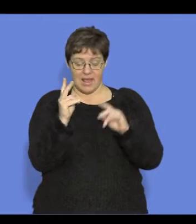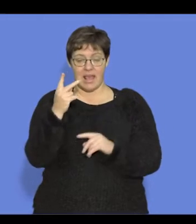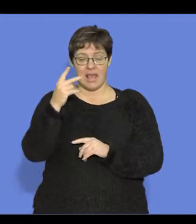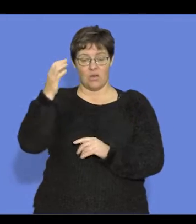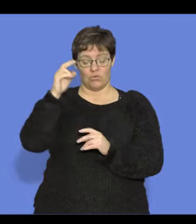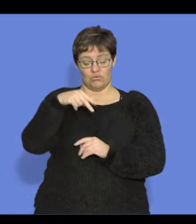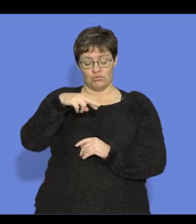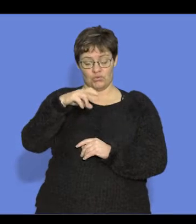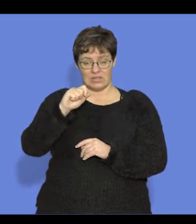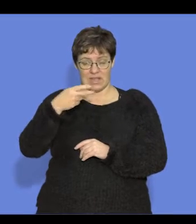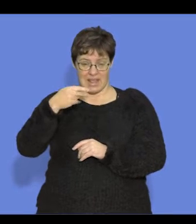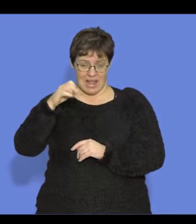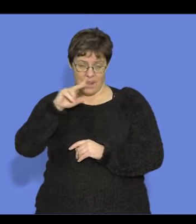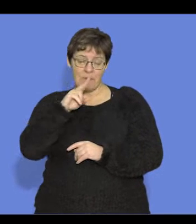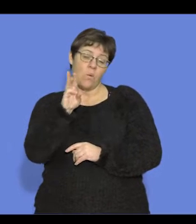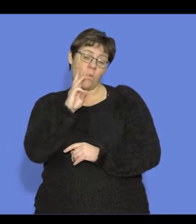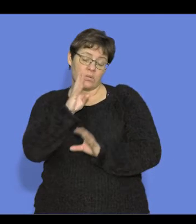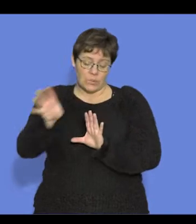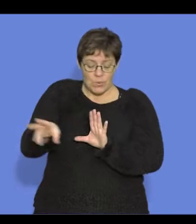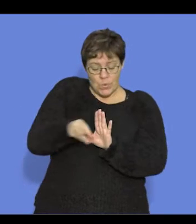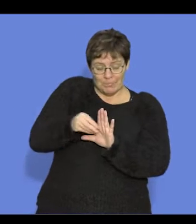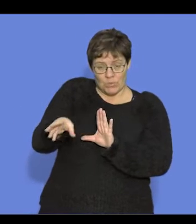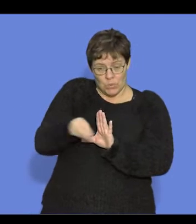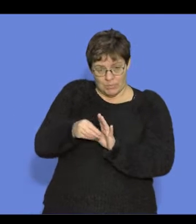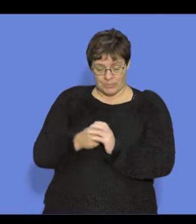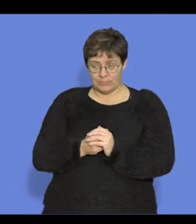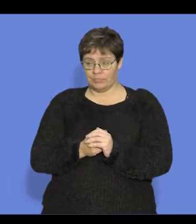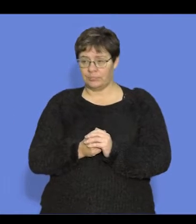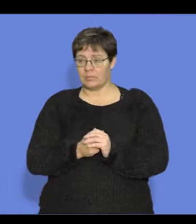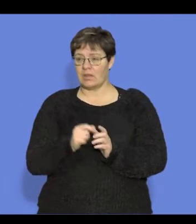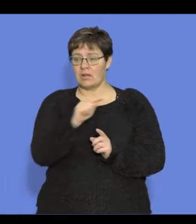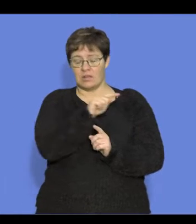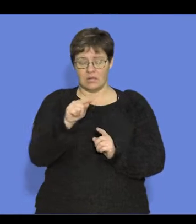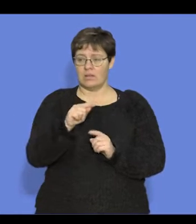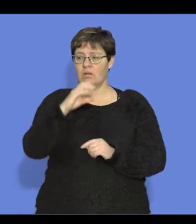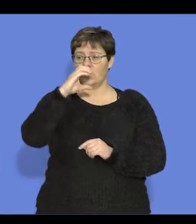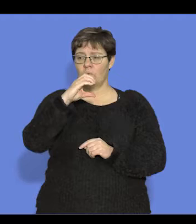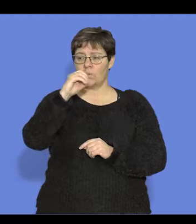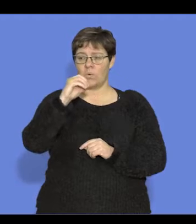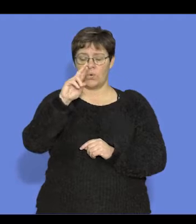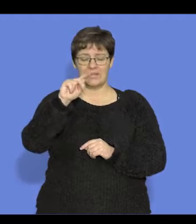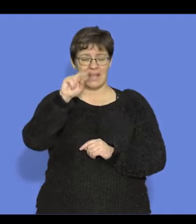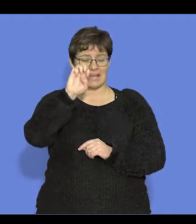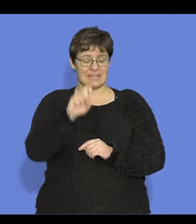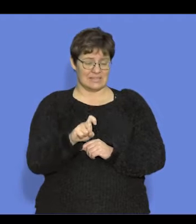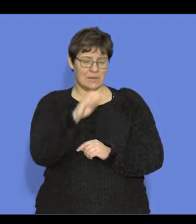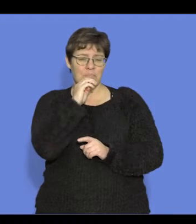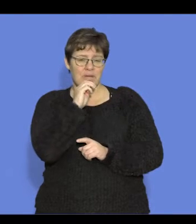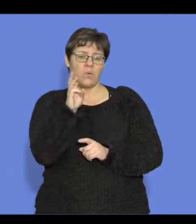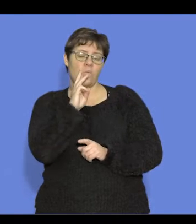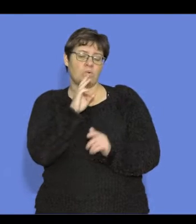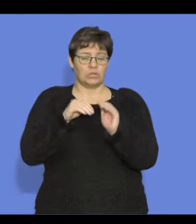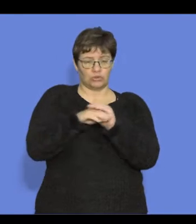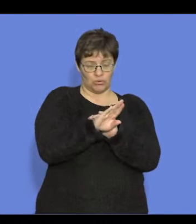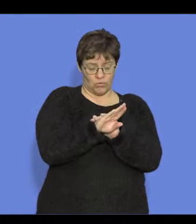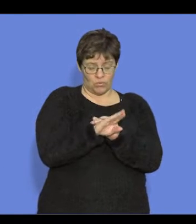water. We've got this layer, which is the cortex, and that's mainly for storage. Then